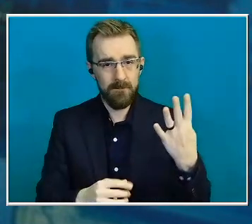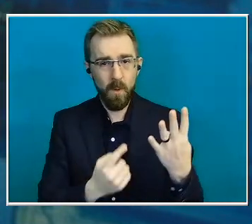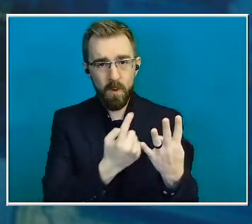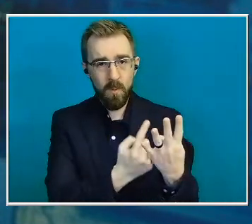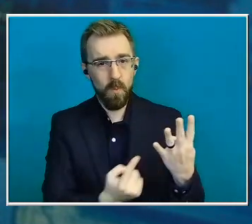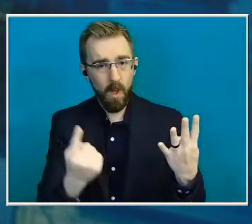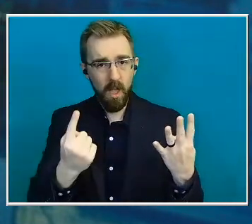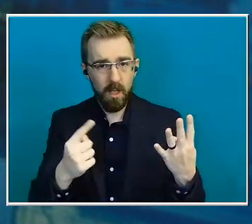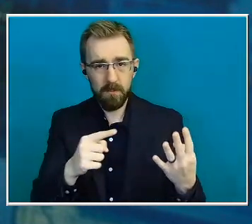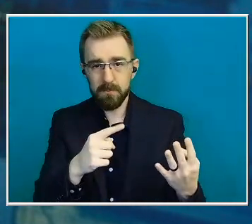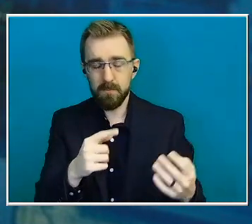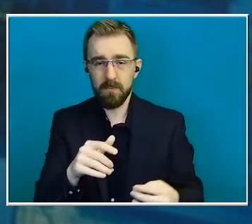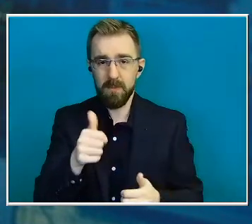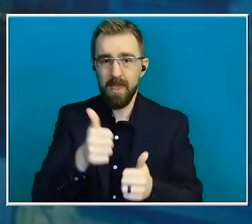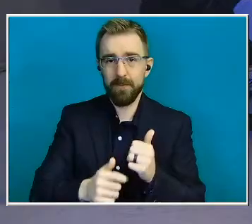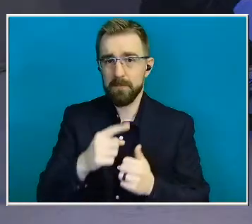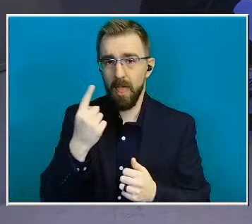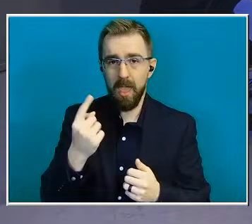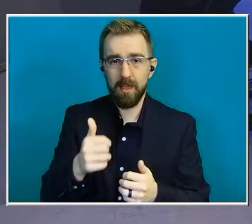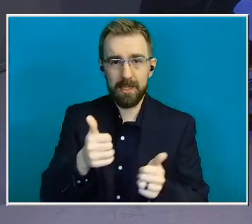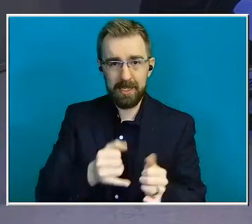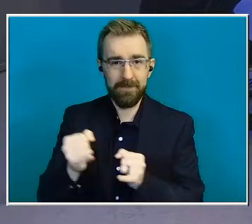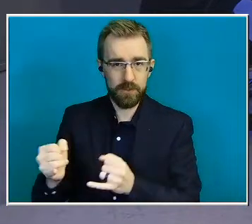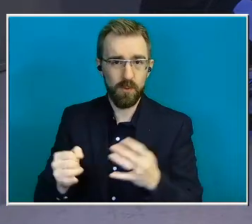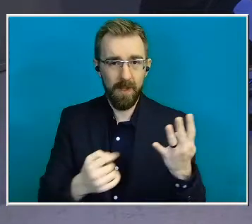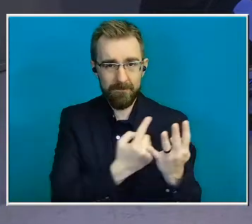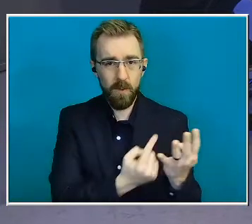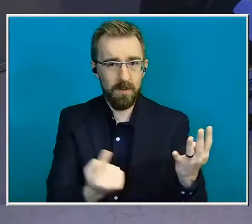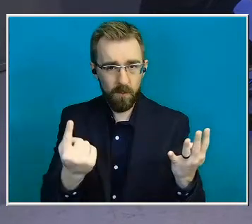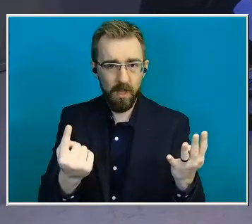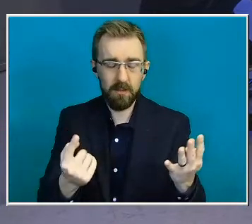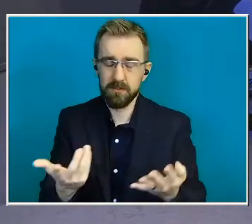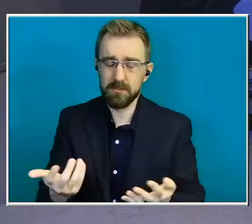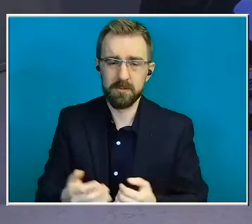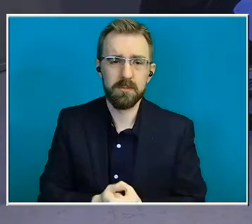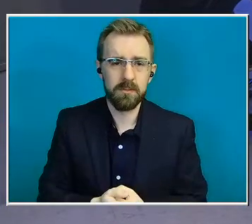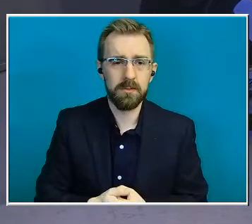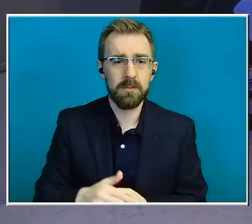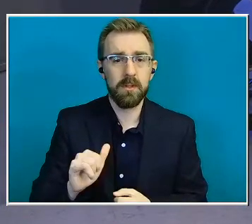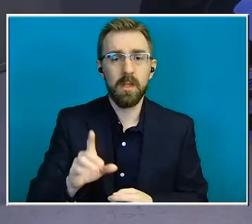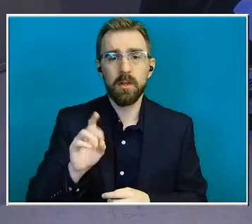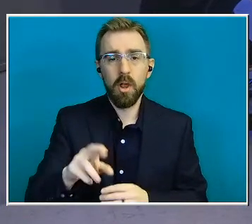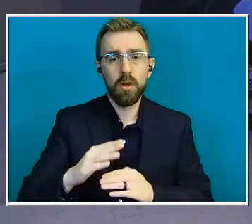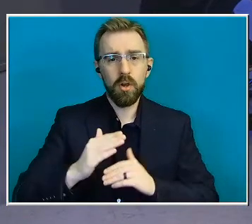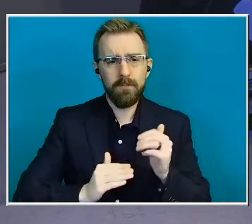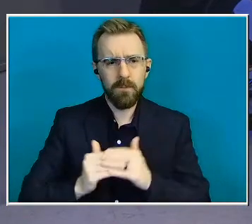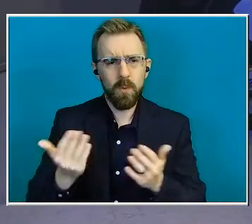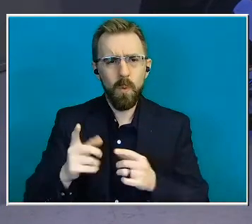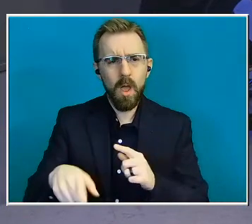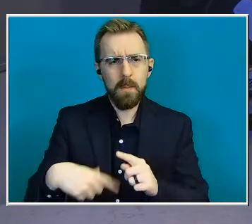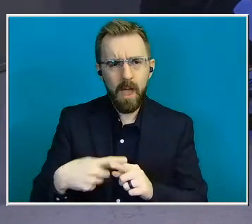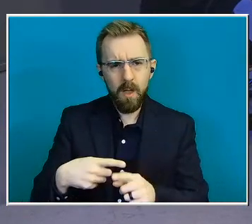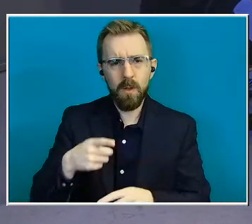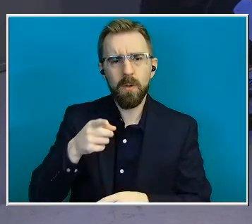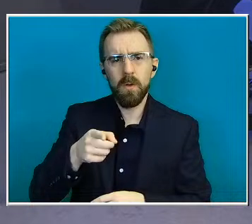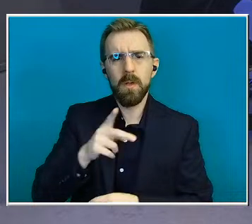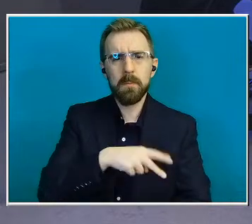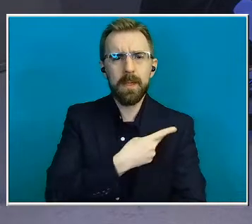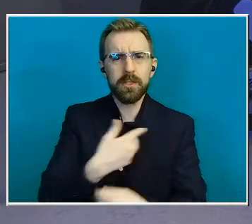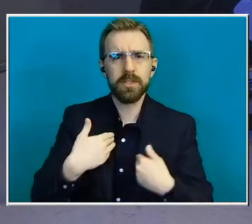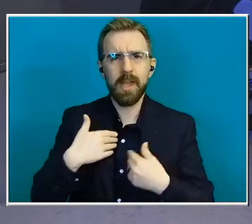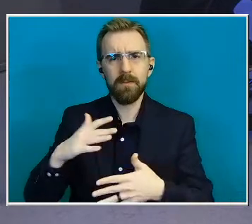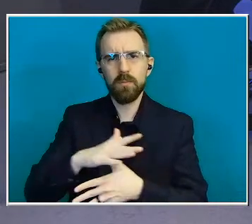So very big problem. That is a really big problem. And Dr. Comfort, what about among patients getting primary care at the health